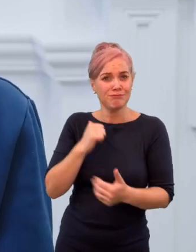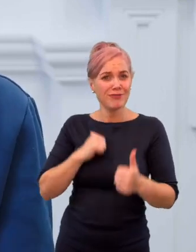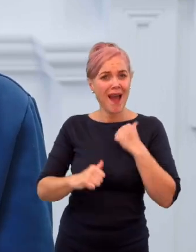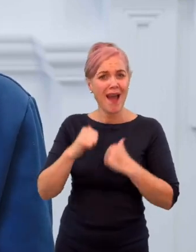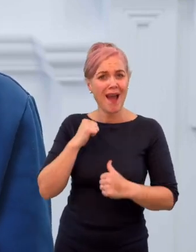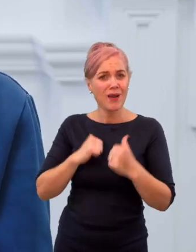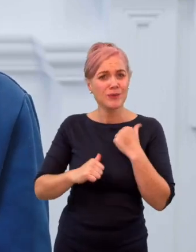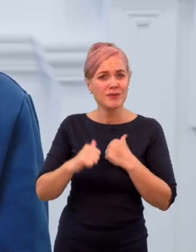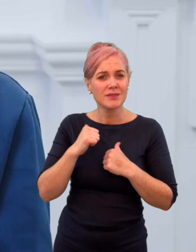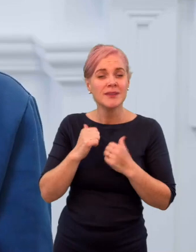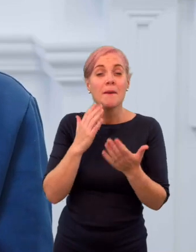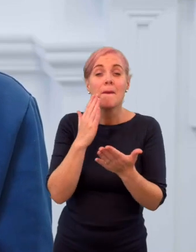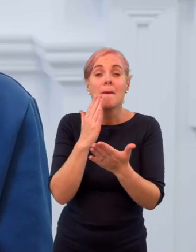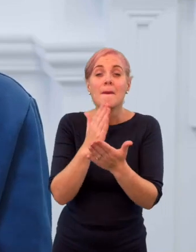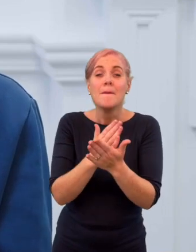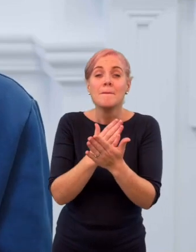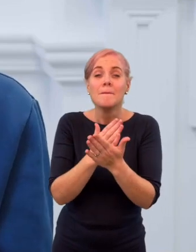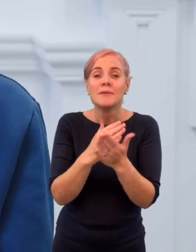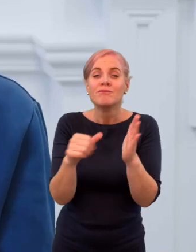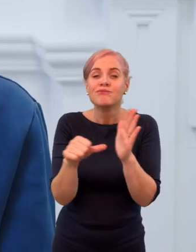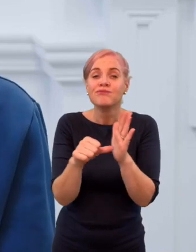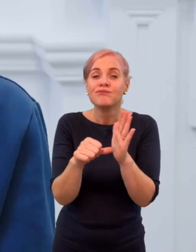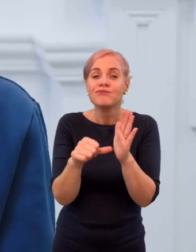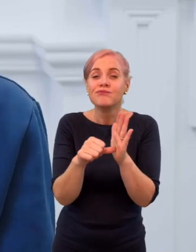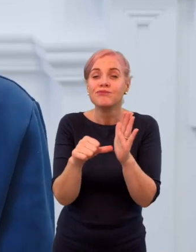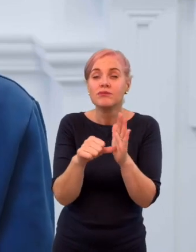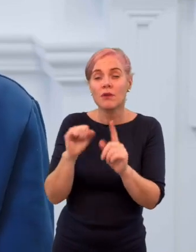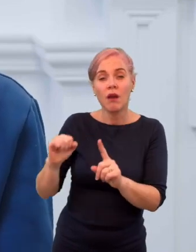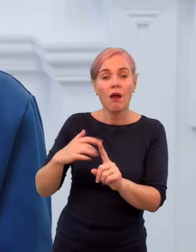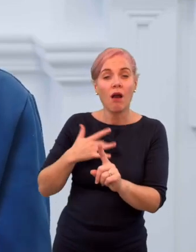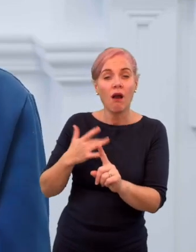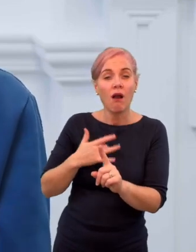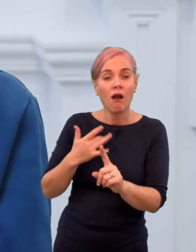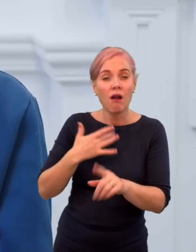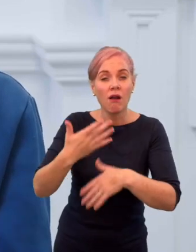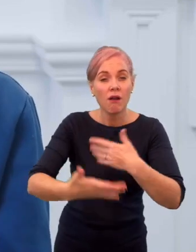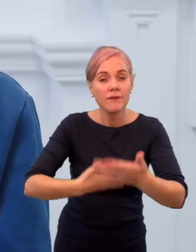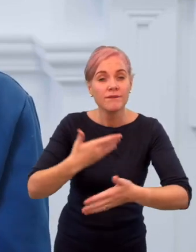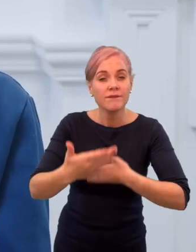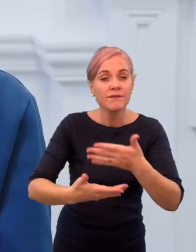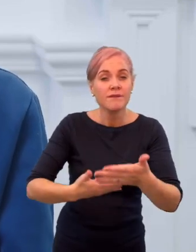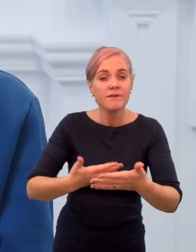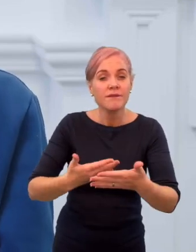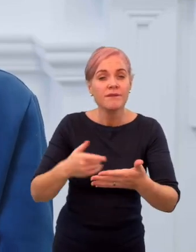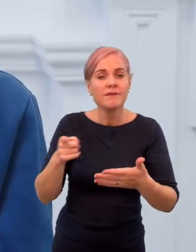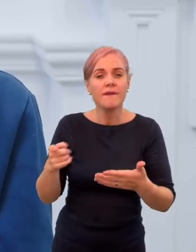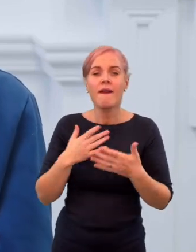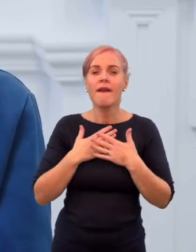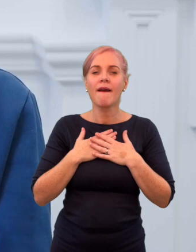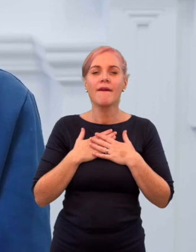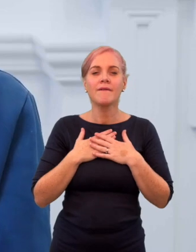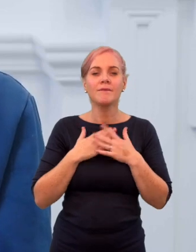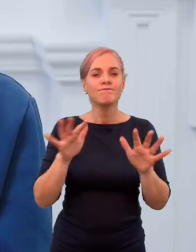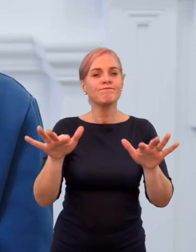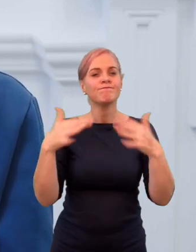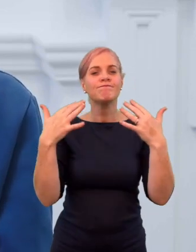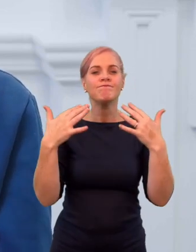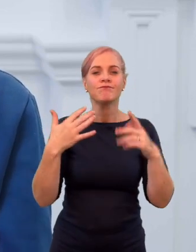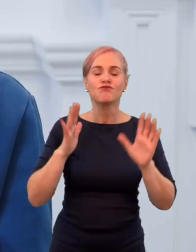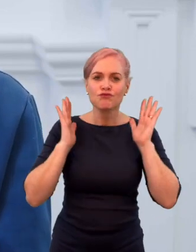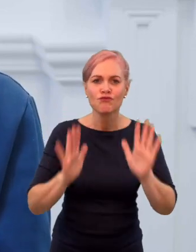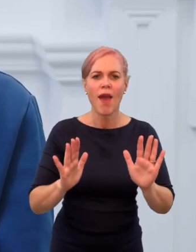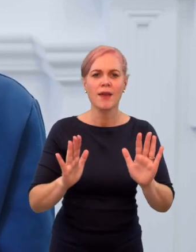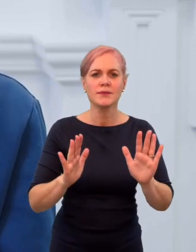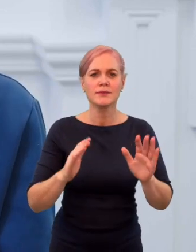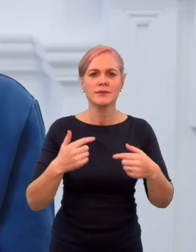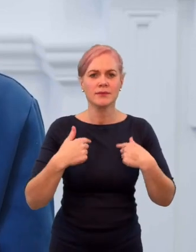of it. And even though there are times where it's really hard to speak to the audience about her life, she very much loves the attention of,